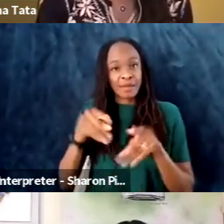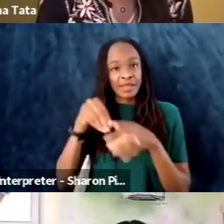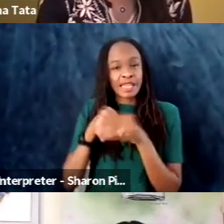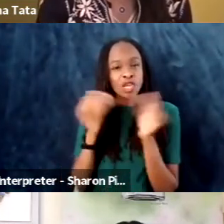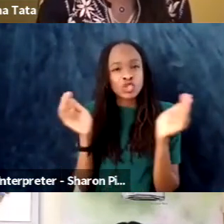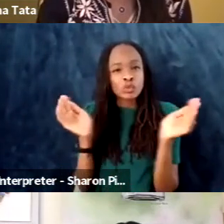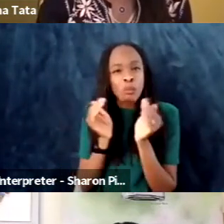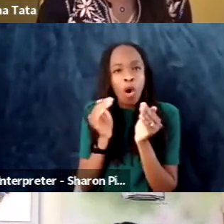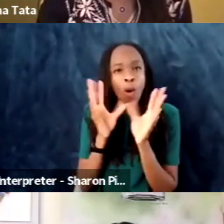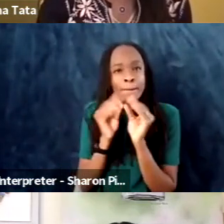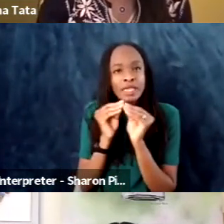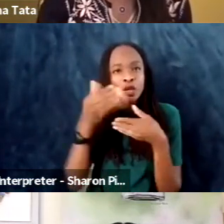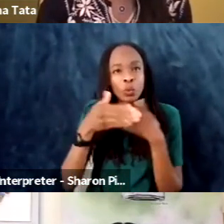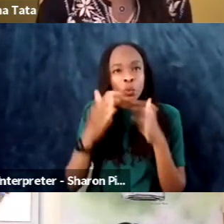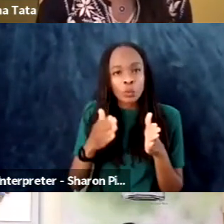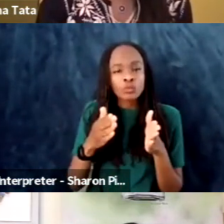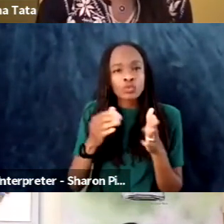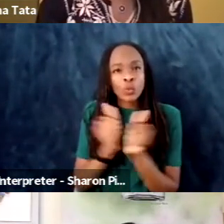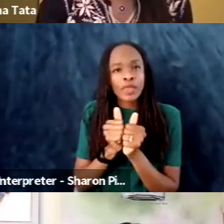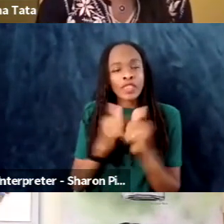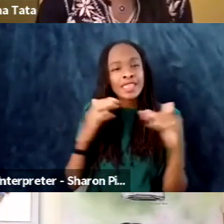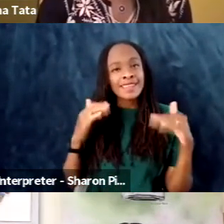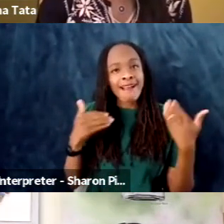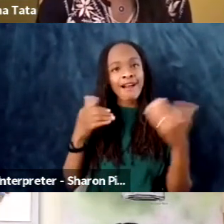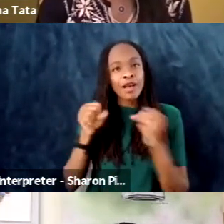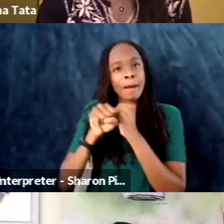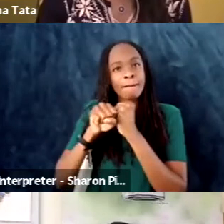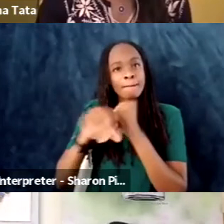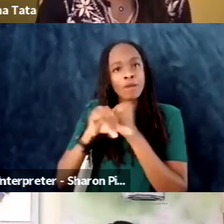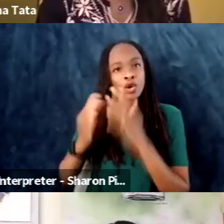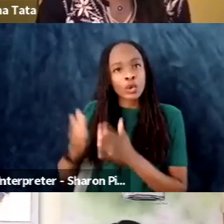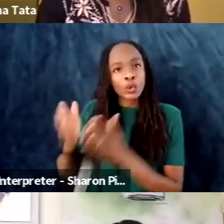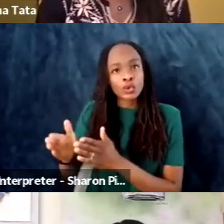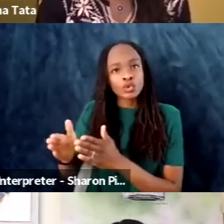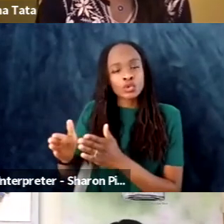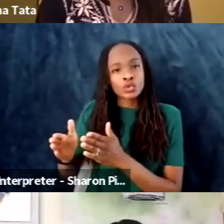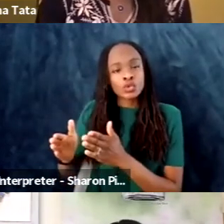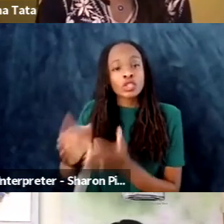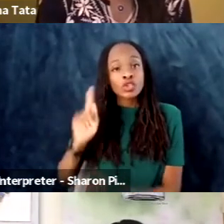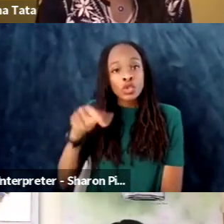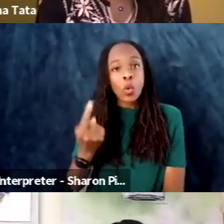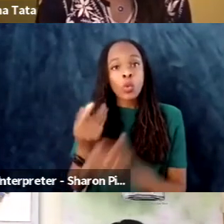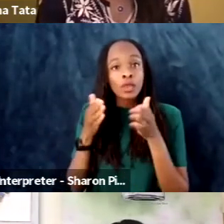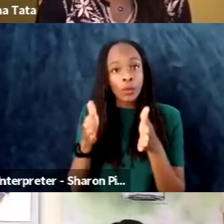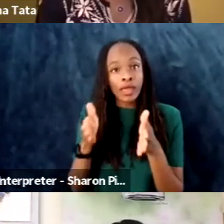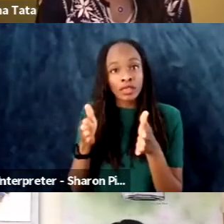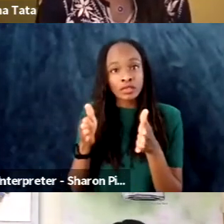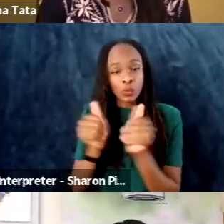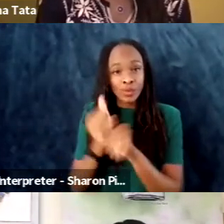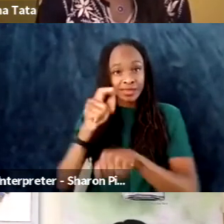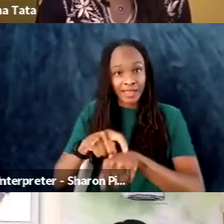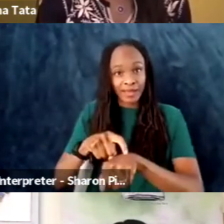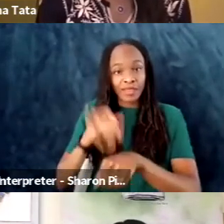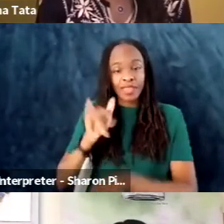rooms, right, by those young marketers. And so the only way over time that we